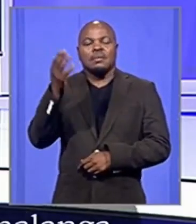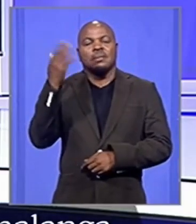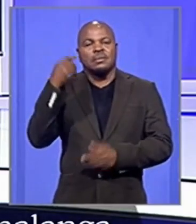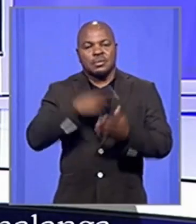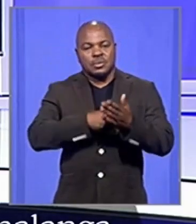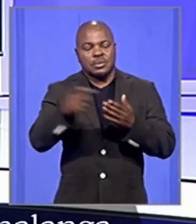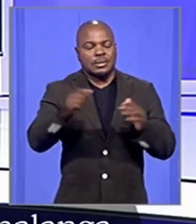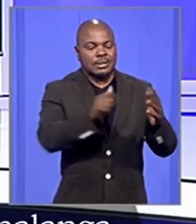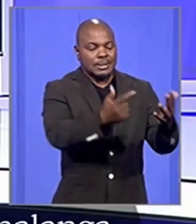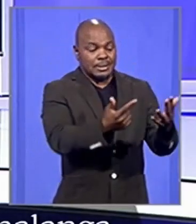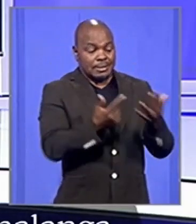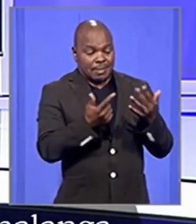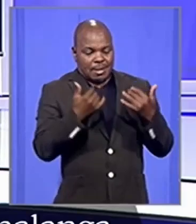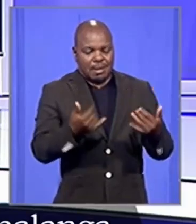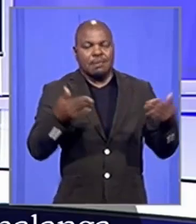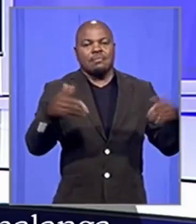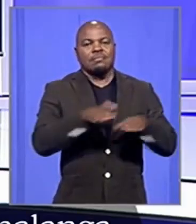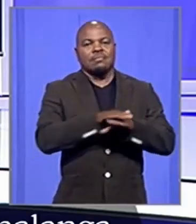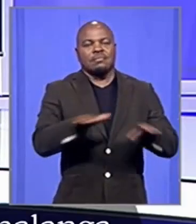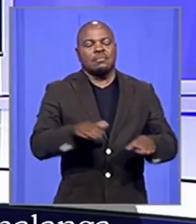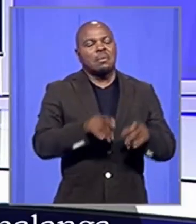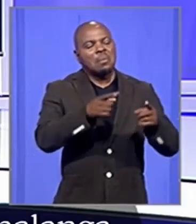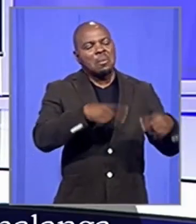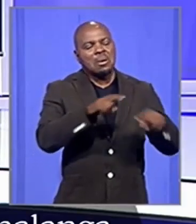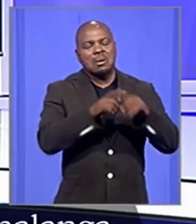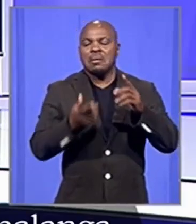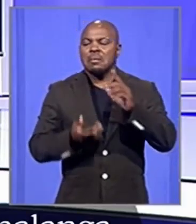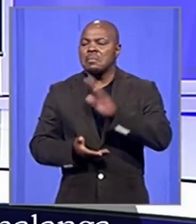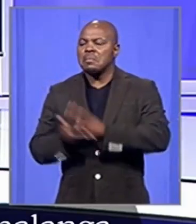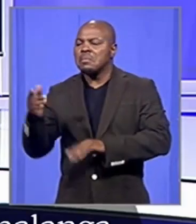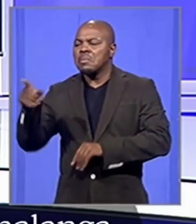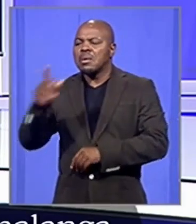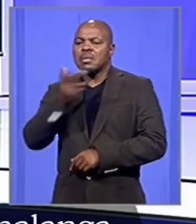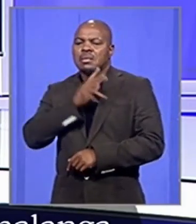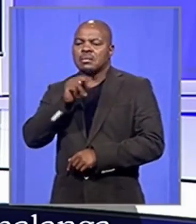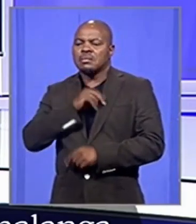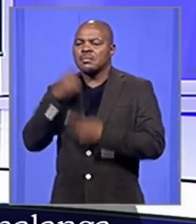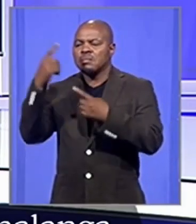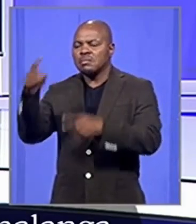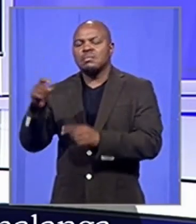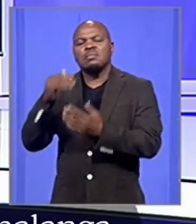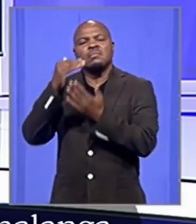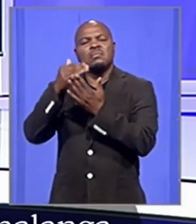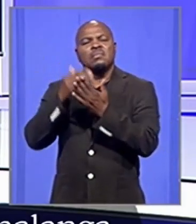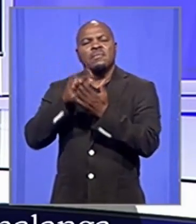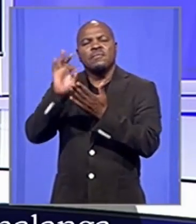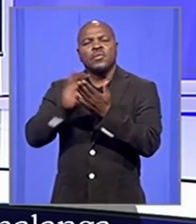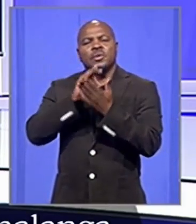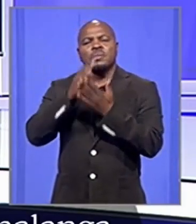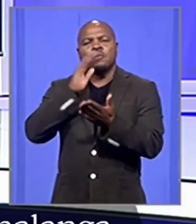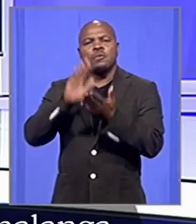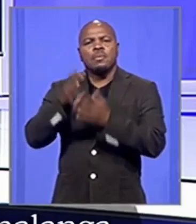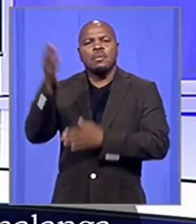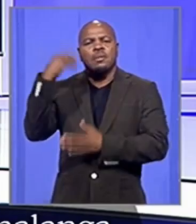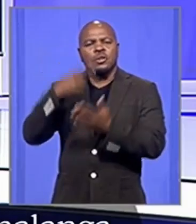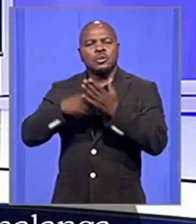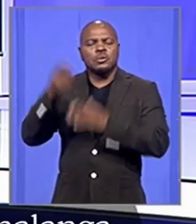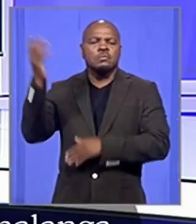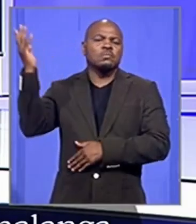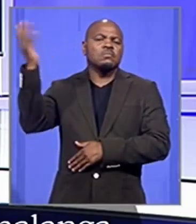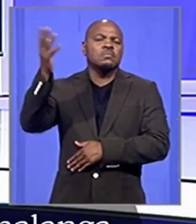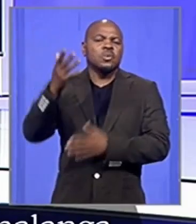ba bolokilwe. Ba hlokagetše tseleng ya ge ba boa moletlong wa go tsebagatša sengwalwa sa ditshepišo tša